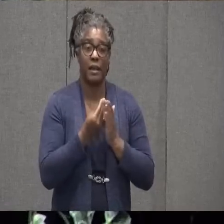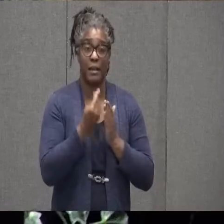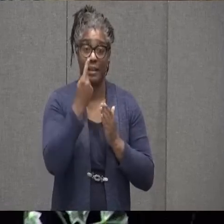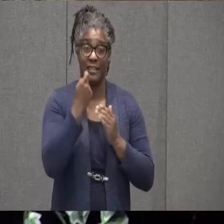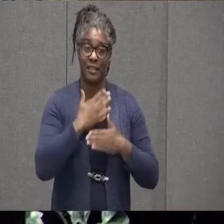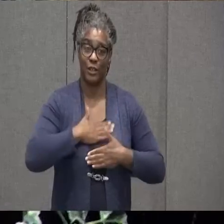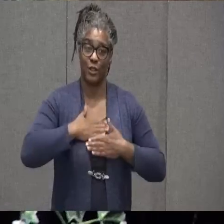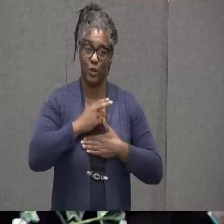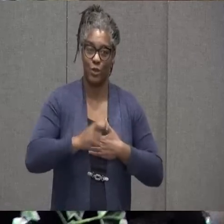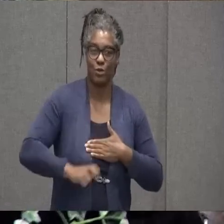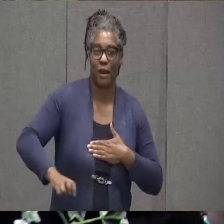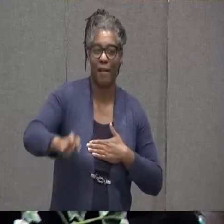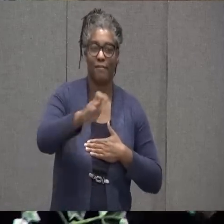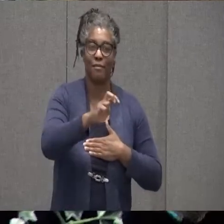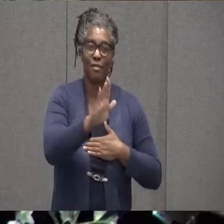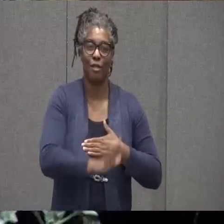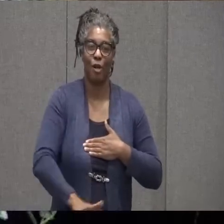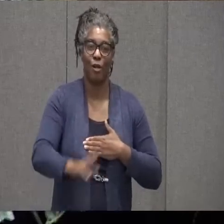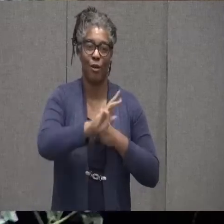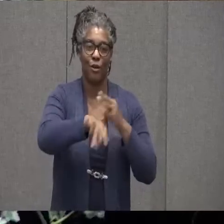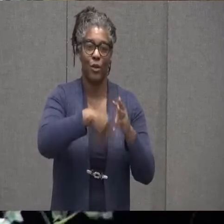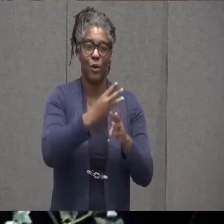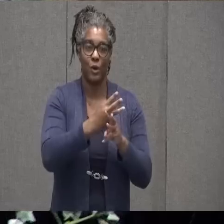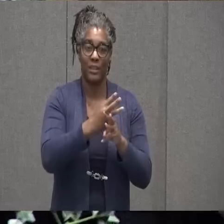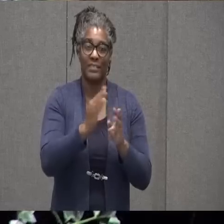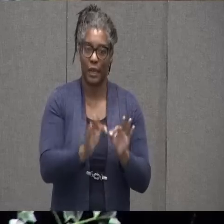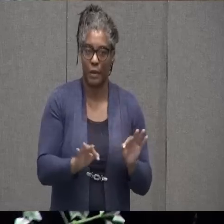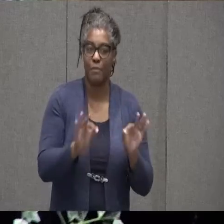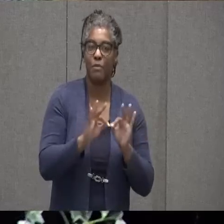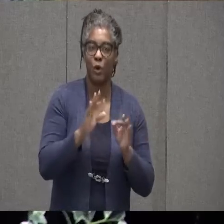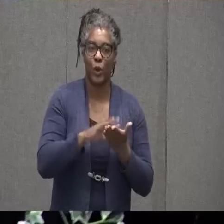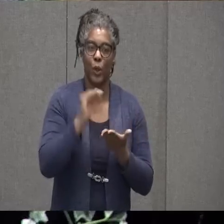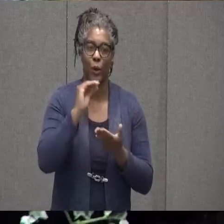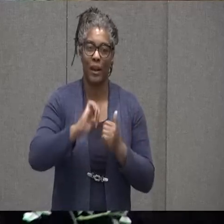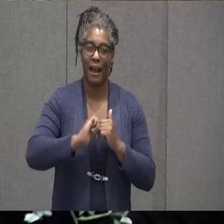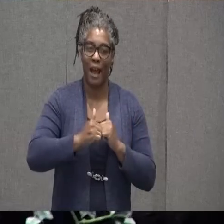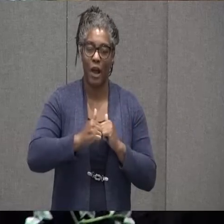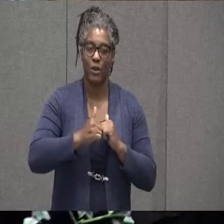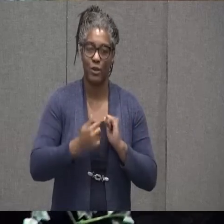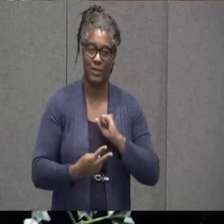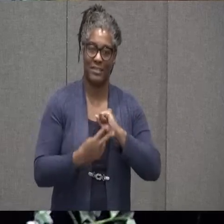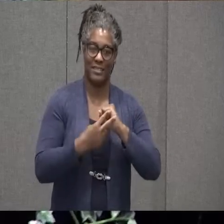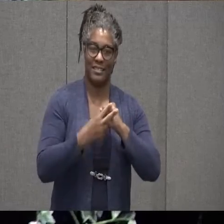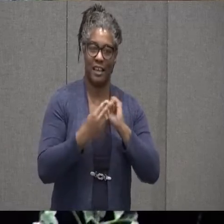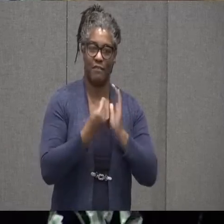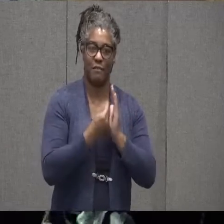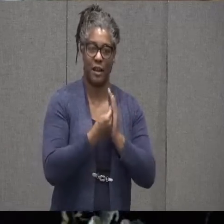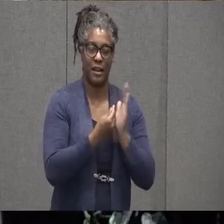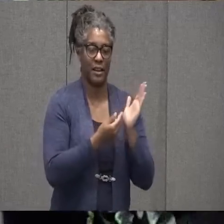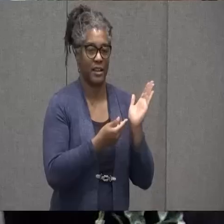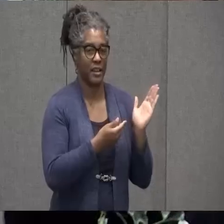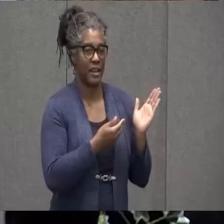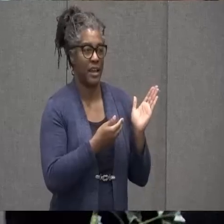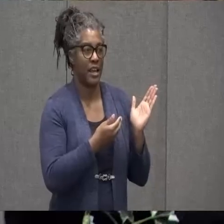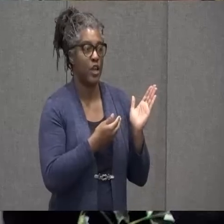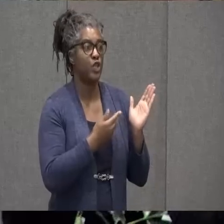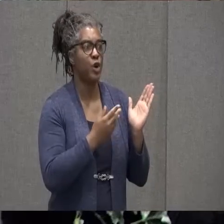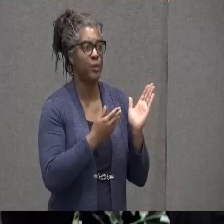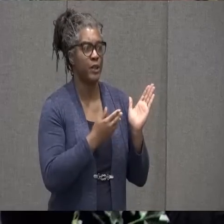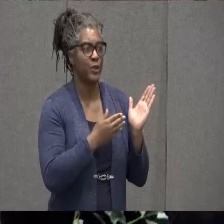world. So it's important to learn how to save our money and not spend it all right when we get it.